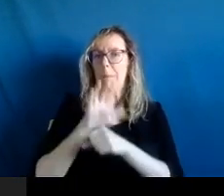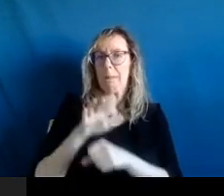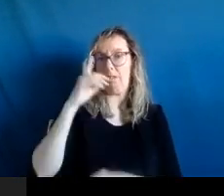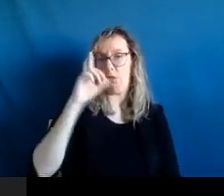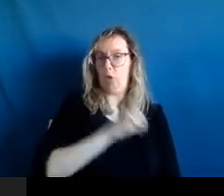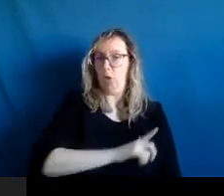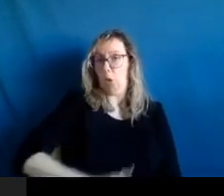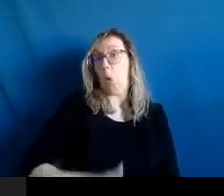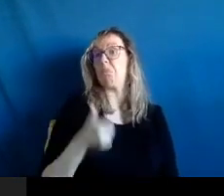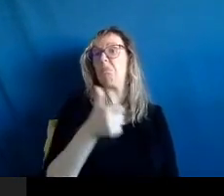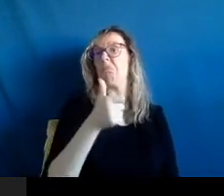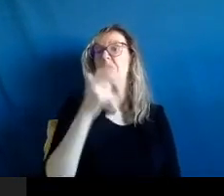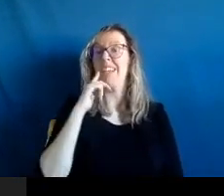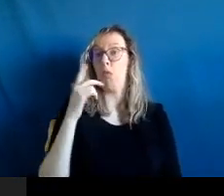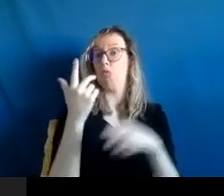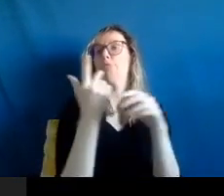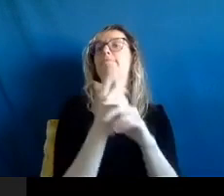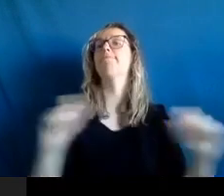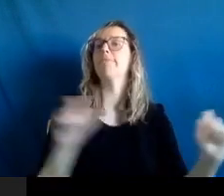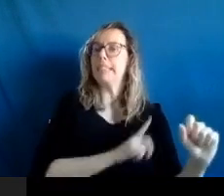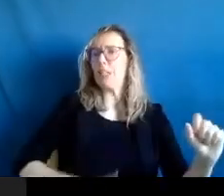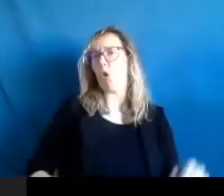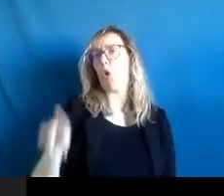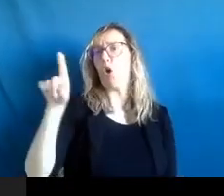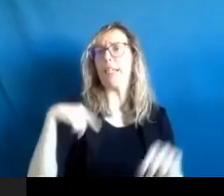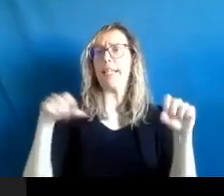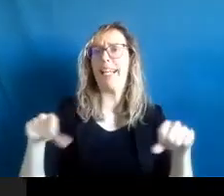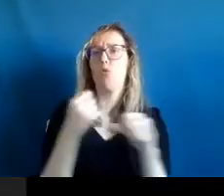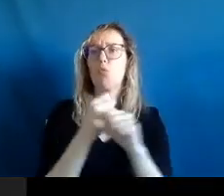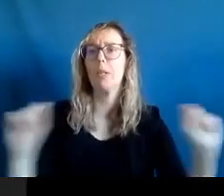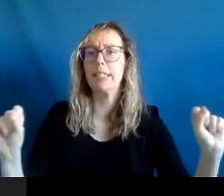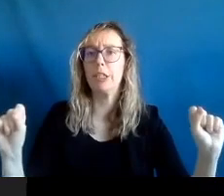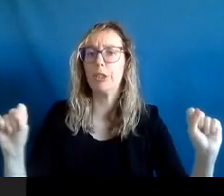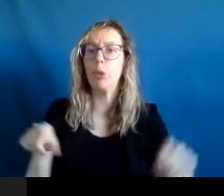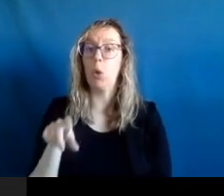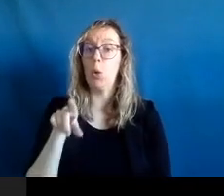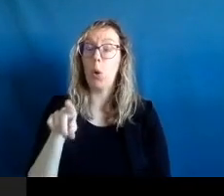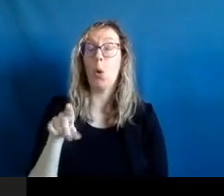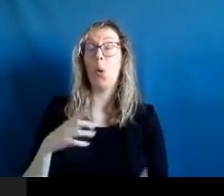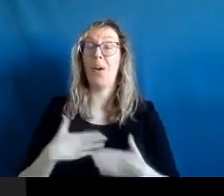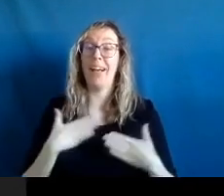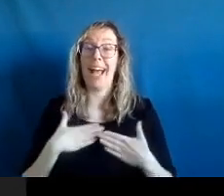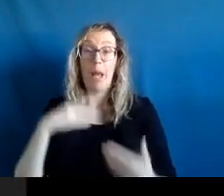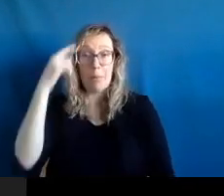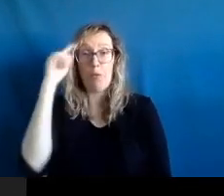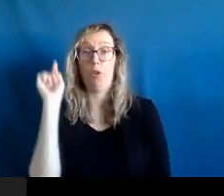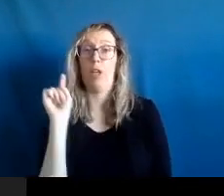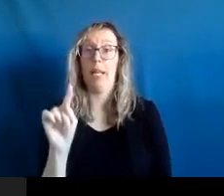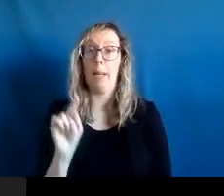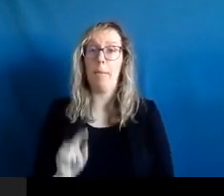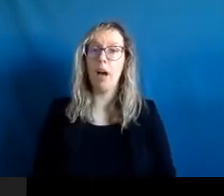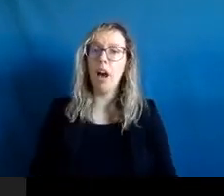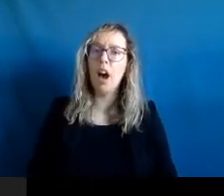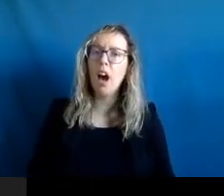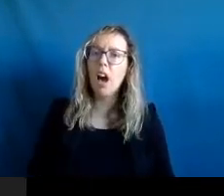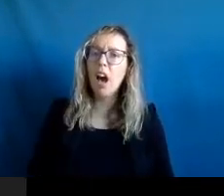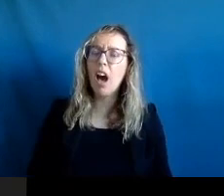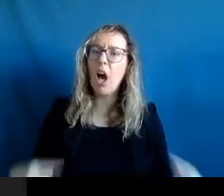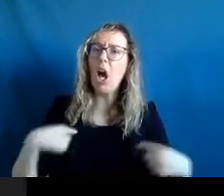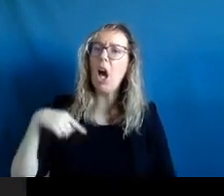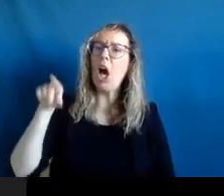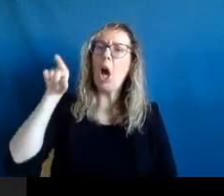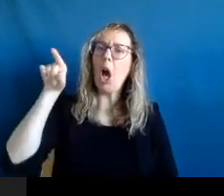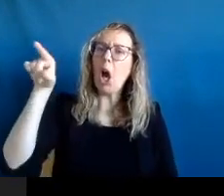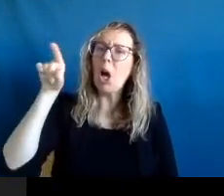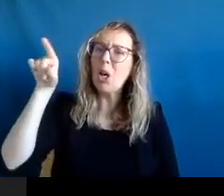Lord deliver him. Let the Lord rescue him, for the Lord delights in him. Yet it was you who took me from the womb. You kept